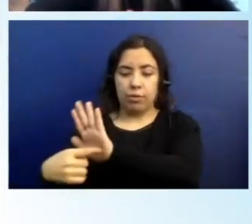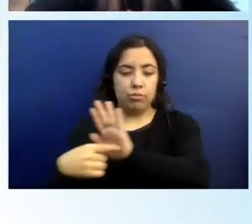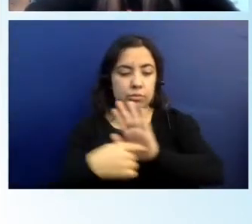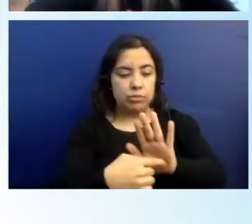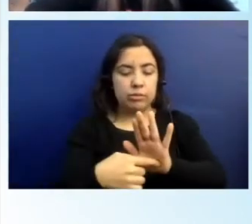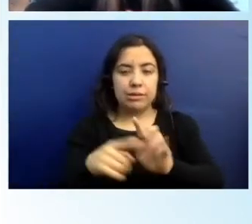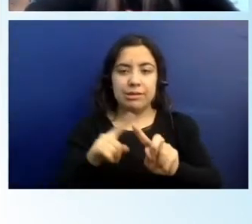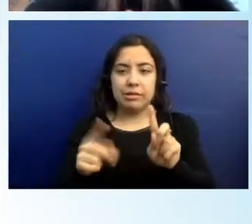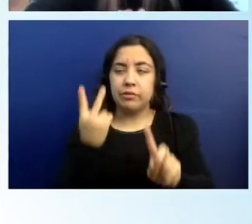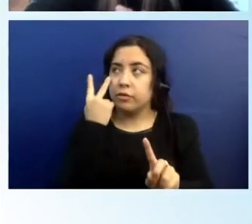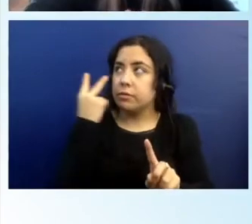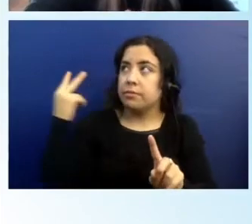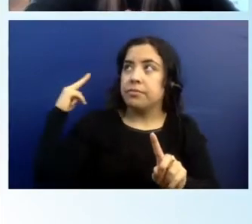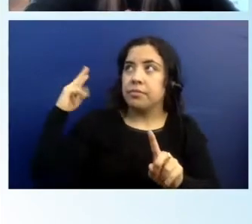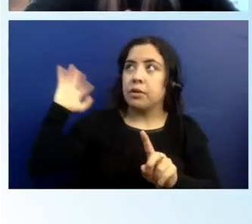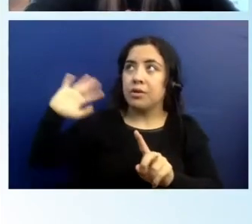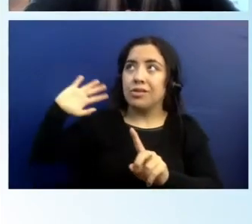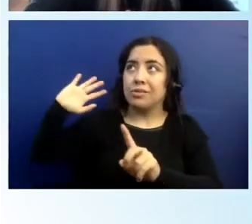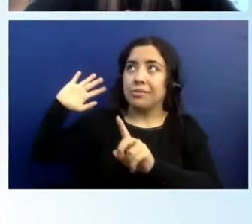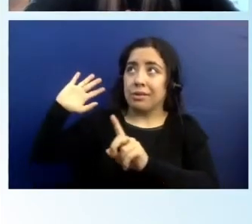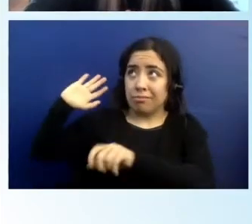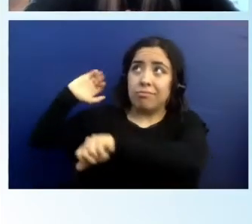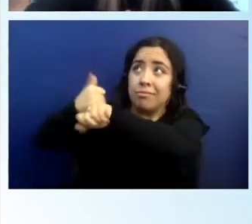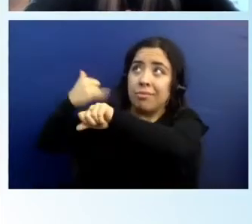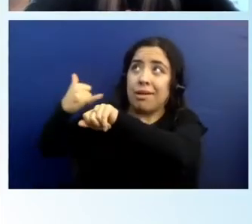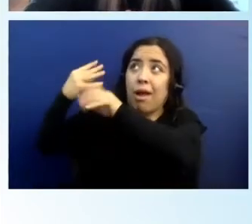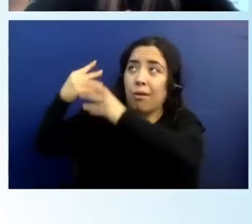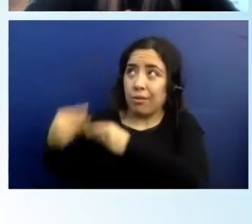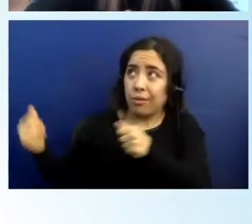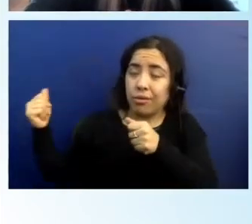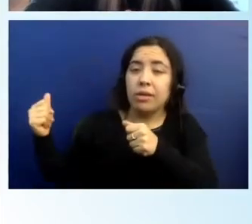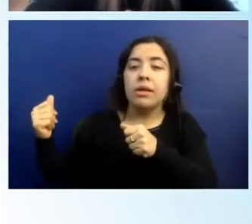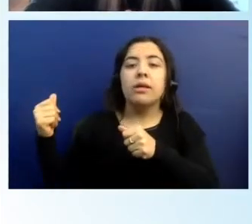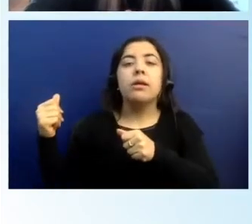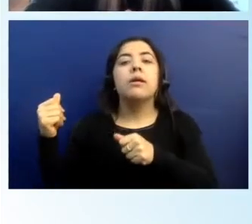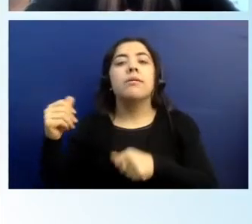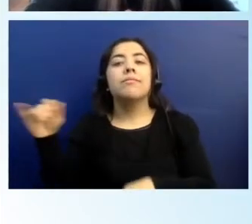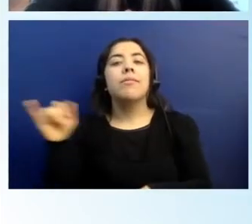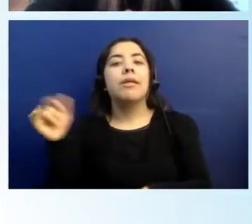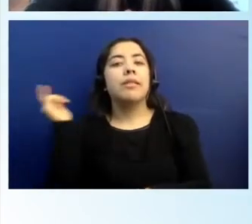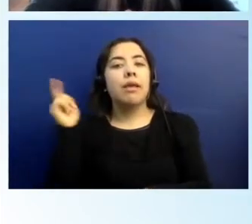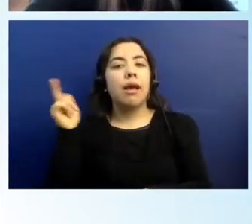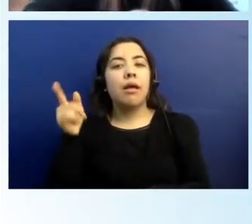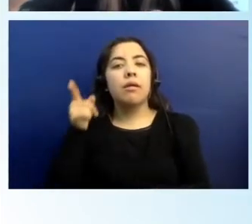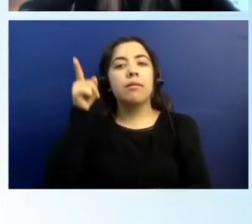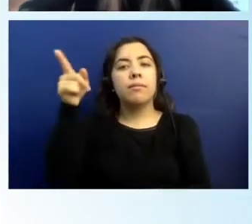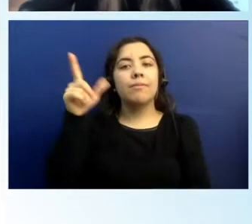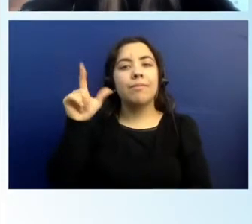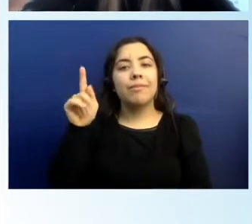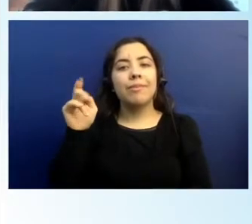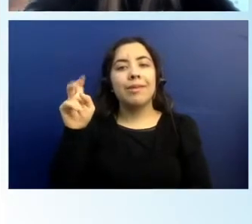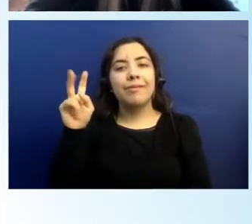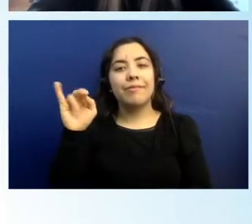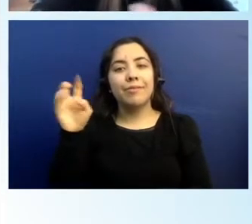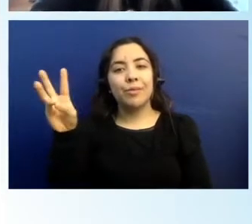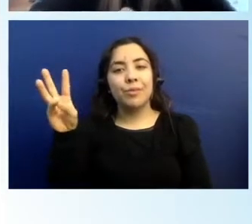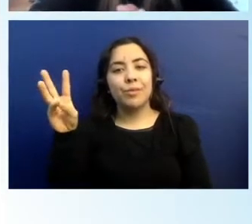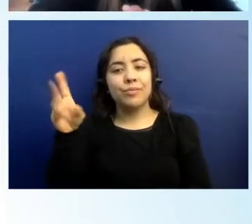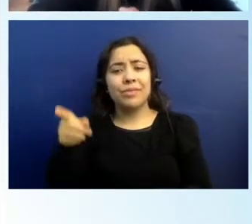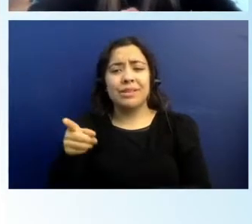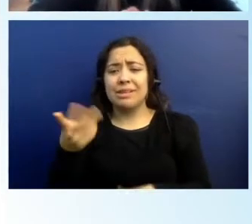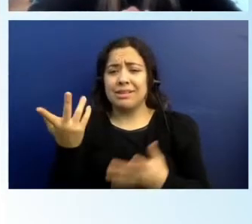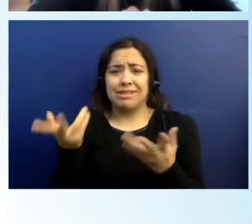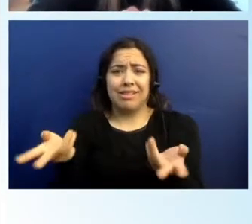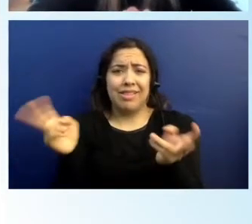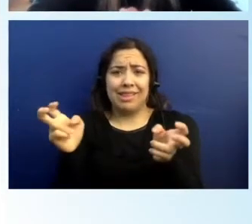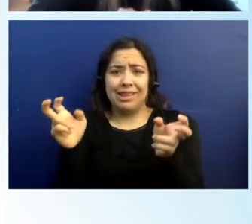like the L line in Lakeview, you know, and this is a universal theme